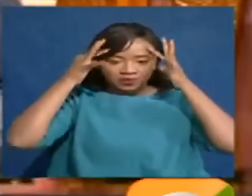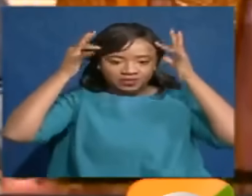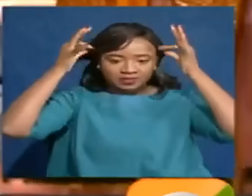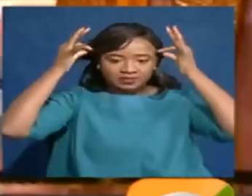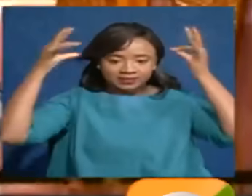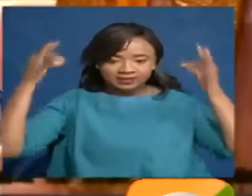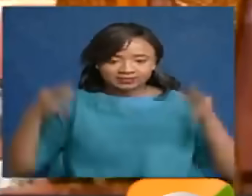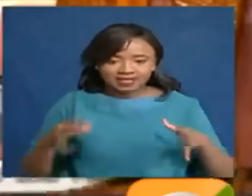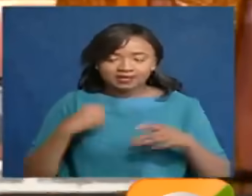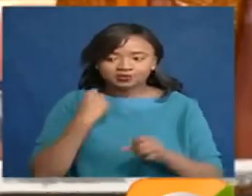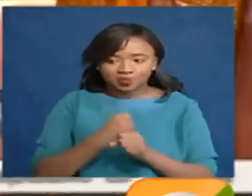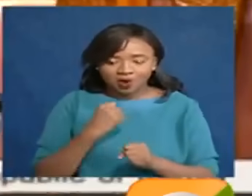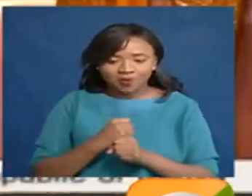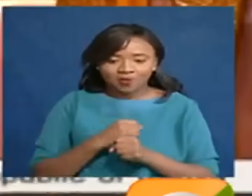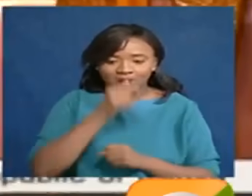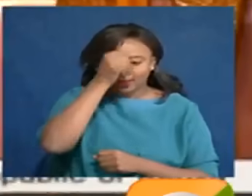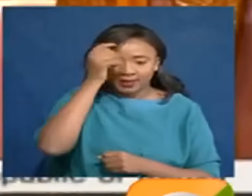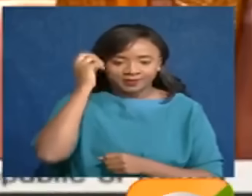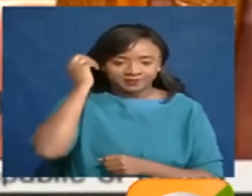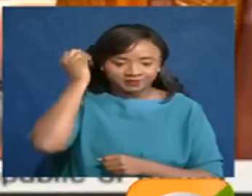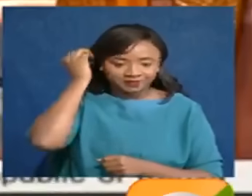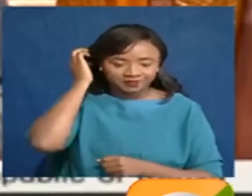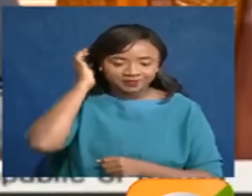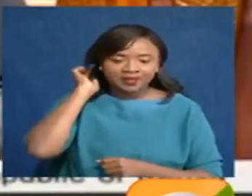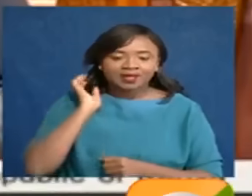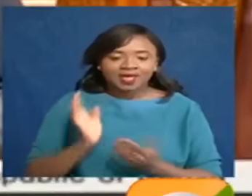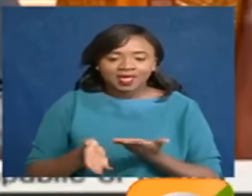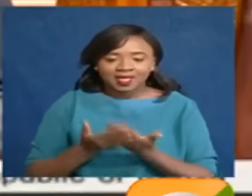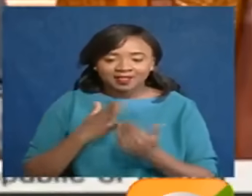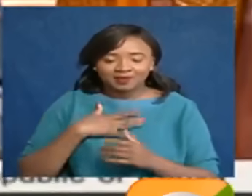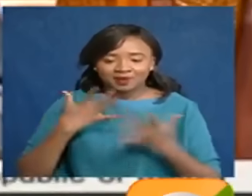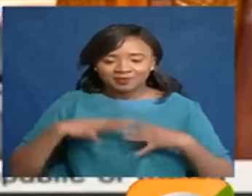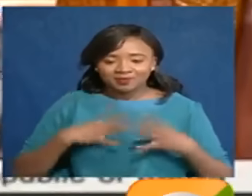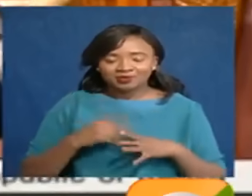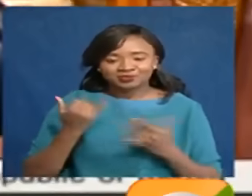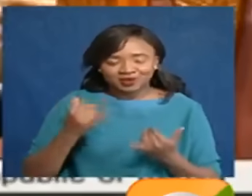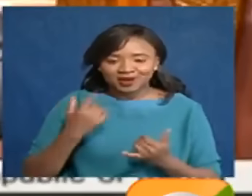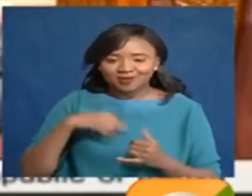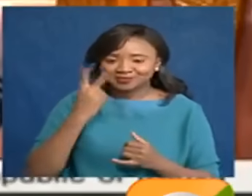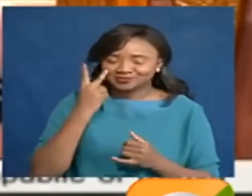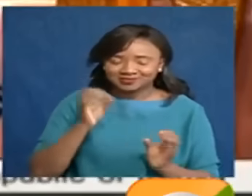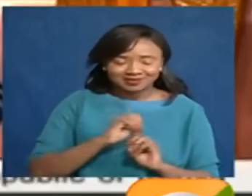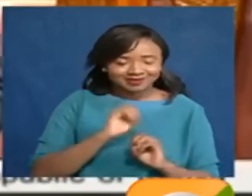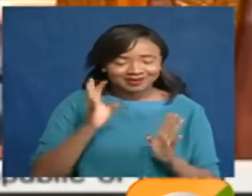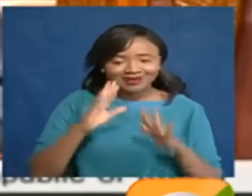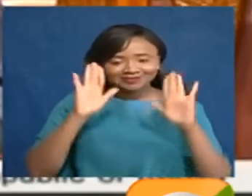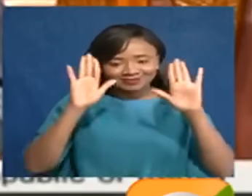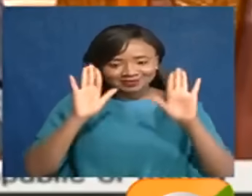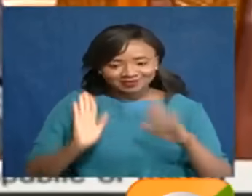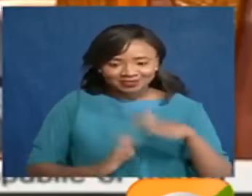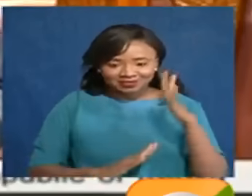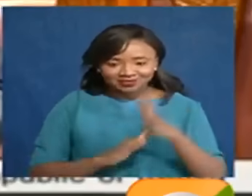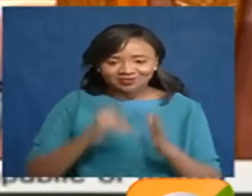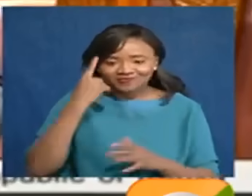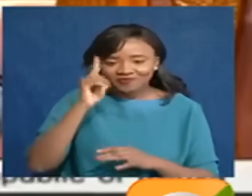collective responsibility as citizens. For this reason, we value the contribution of all, whether they come